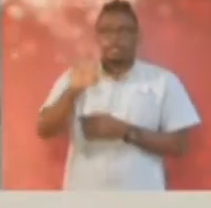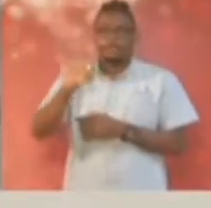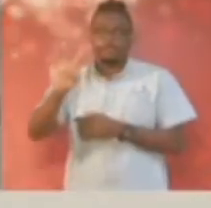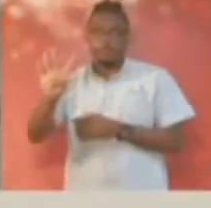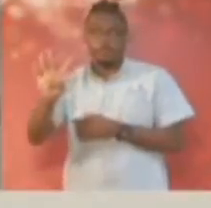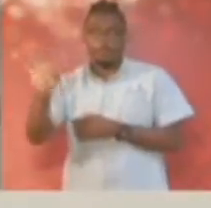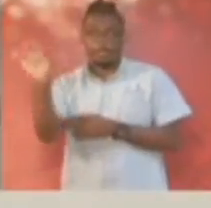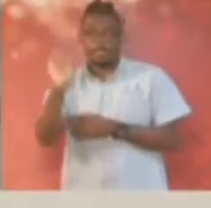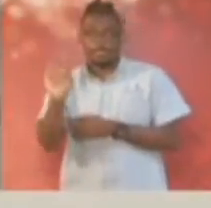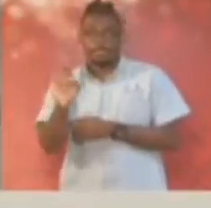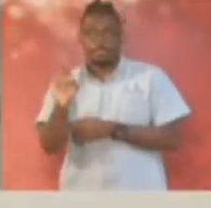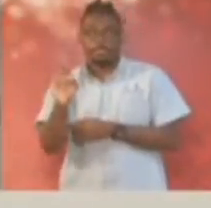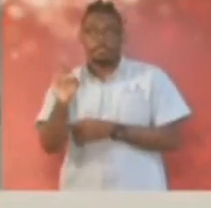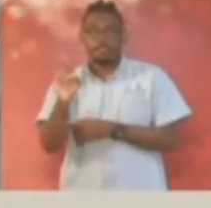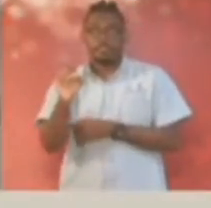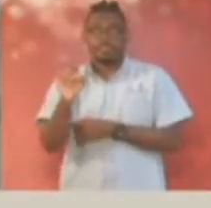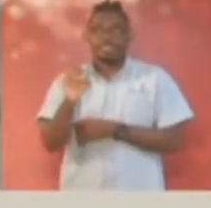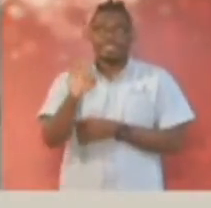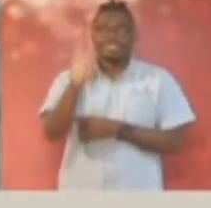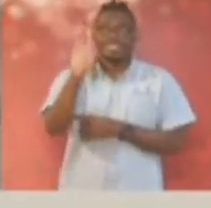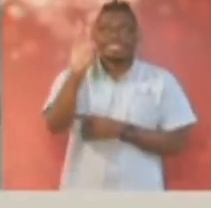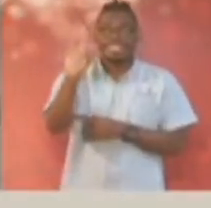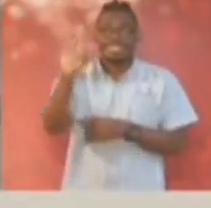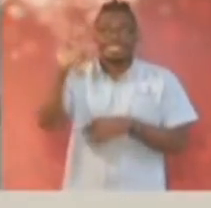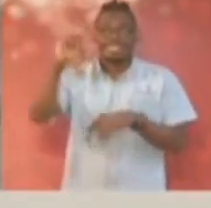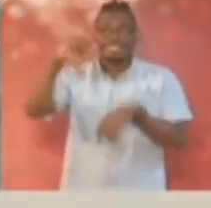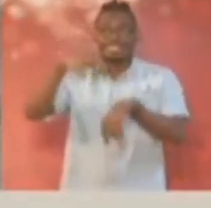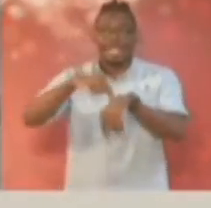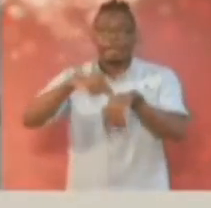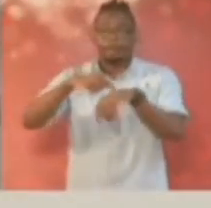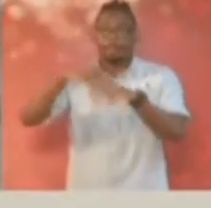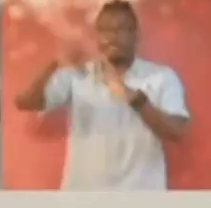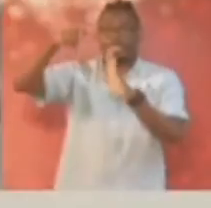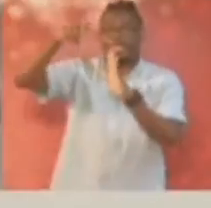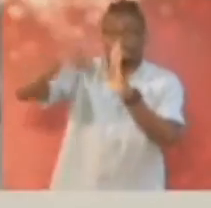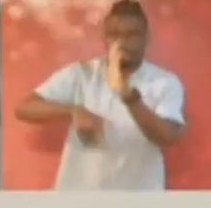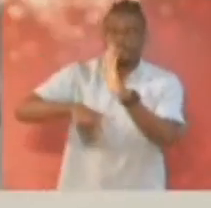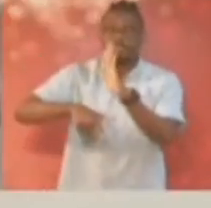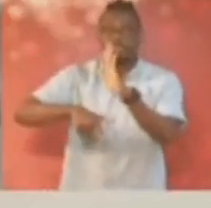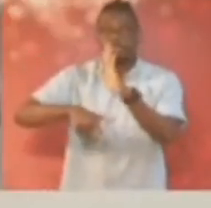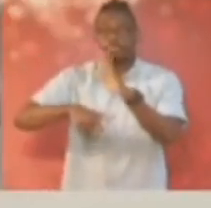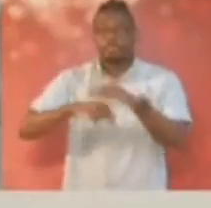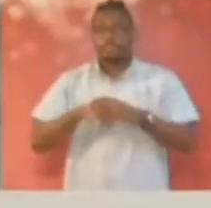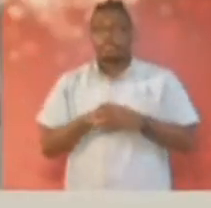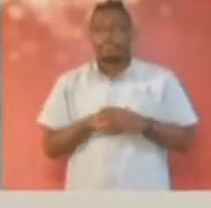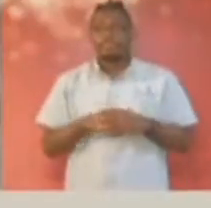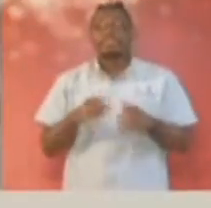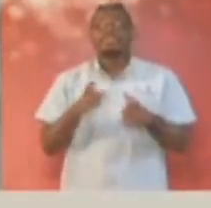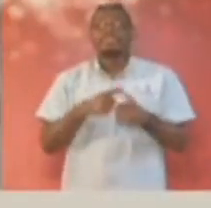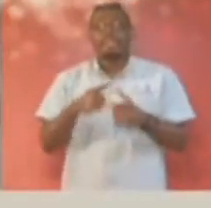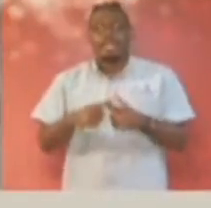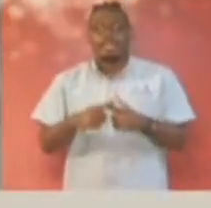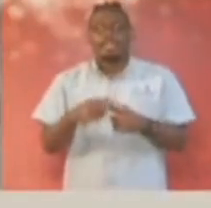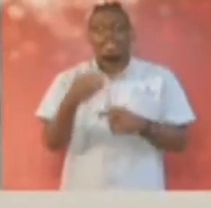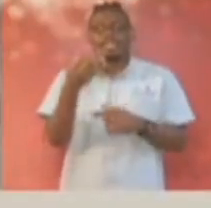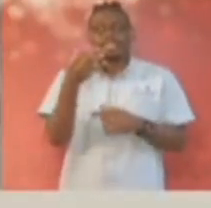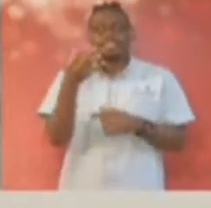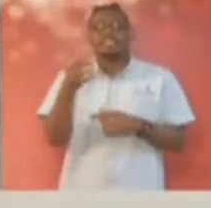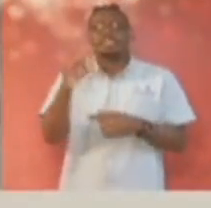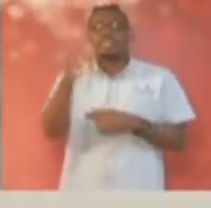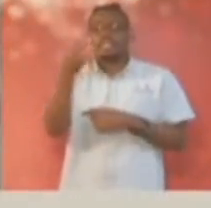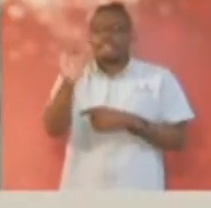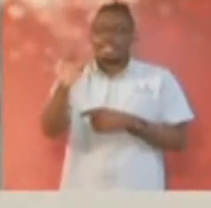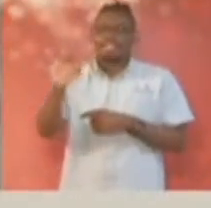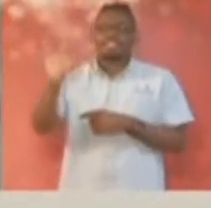6 times is less. And when we travel up to the 80s, 20 years later, the